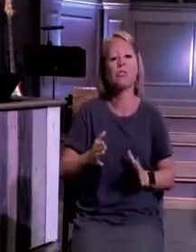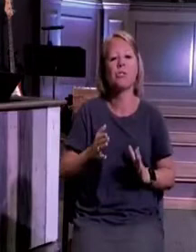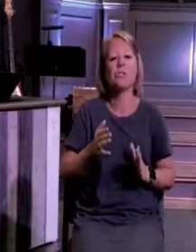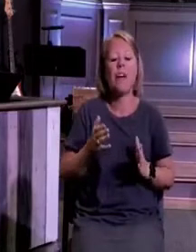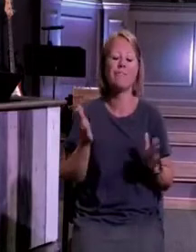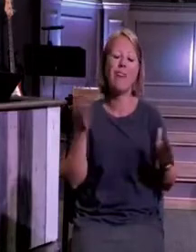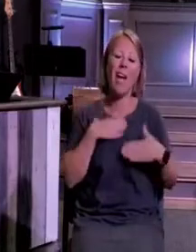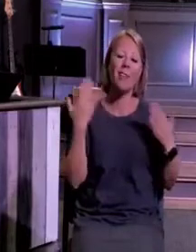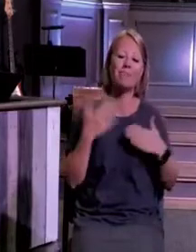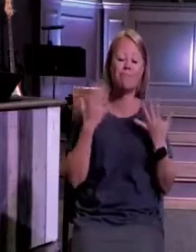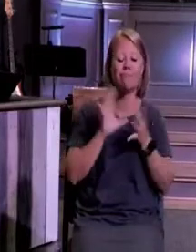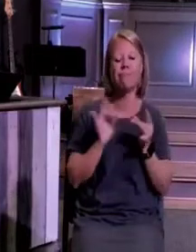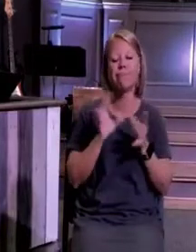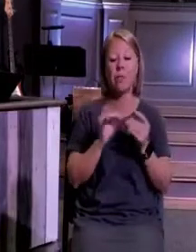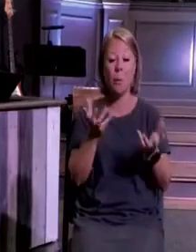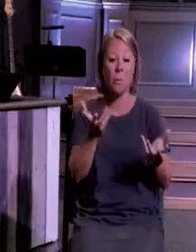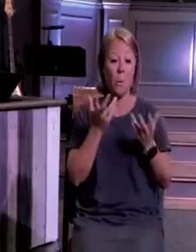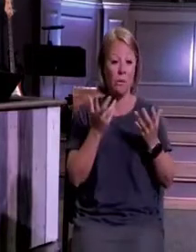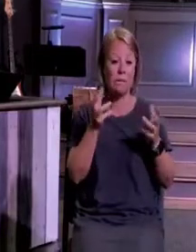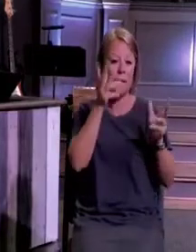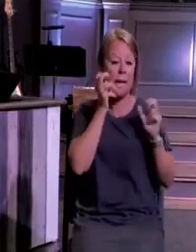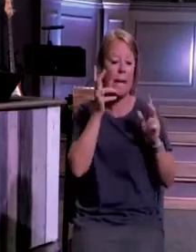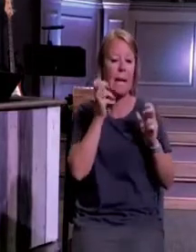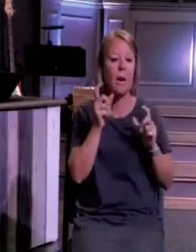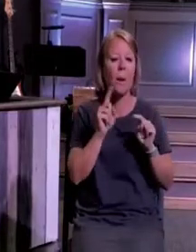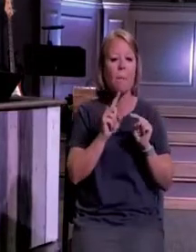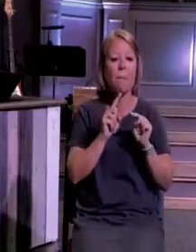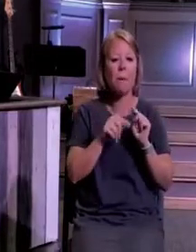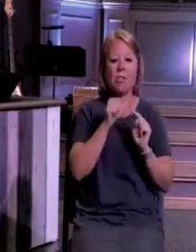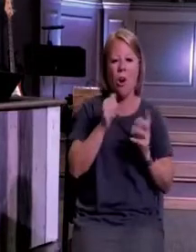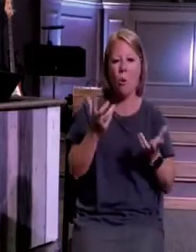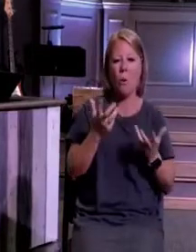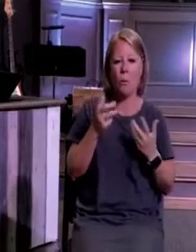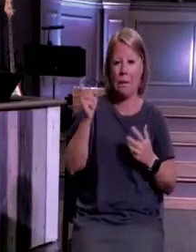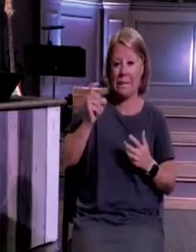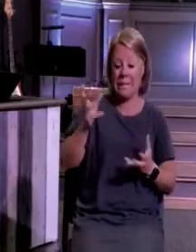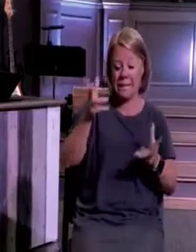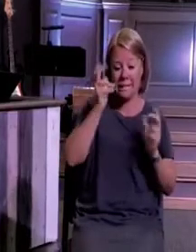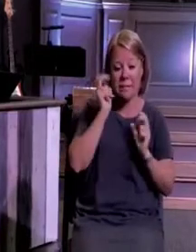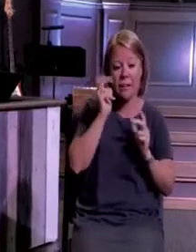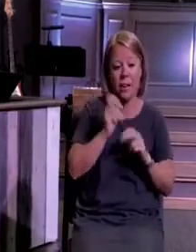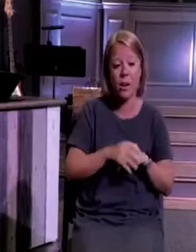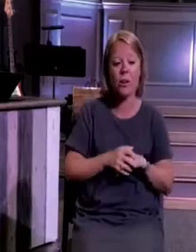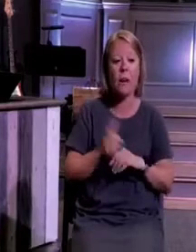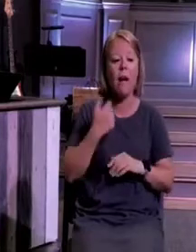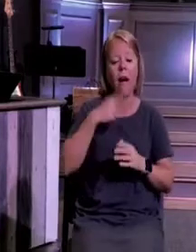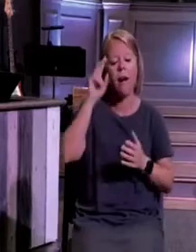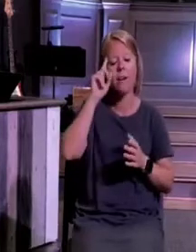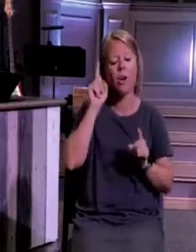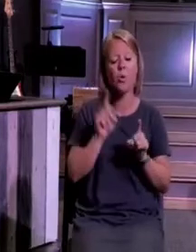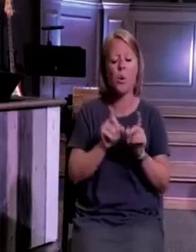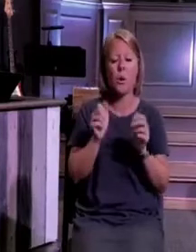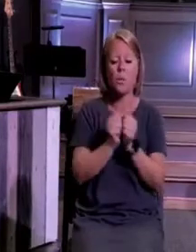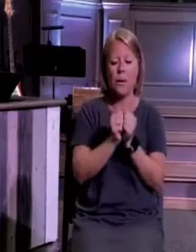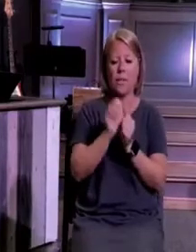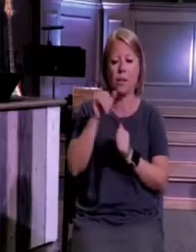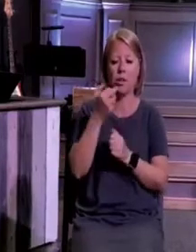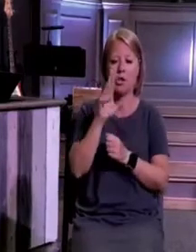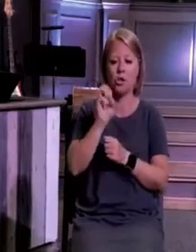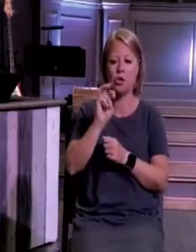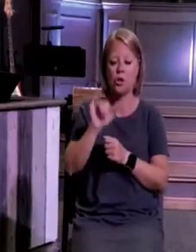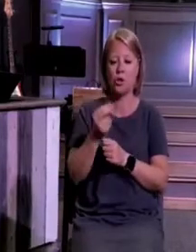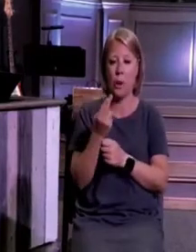we want to hear rather than what we need to hear. Ladies and gentlemen, I agree with the prophet Jeremiah. Judgment